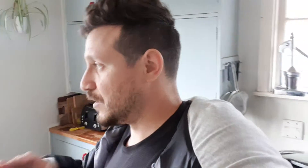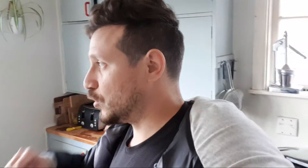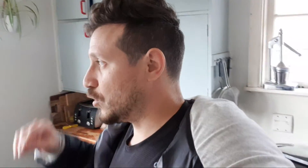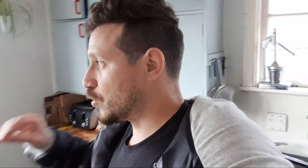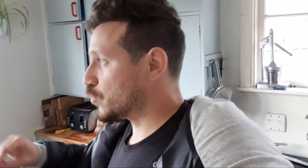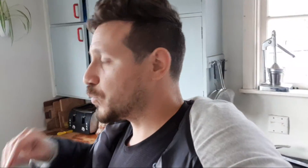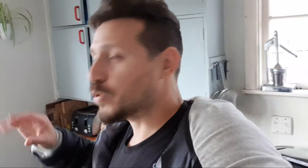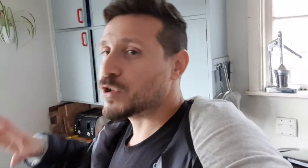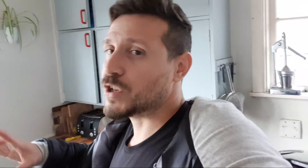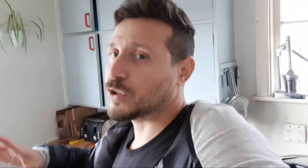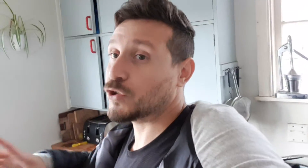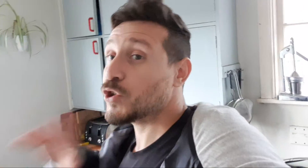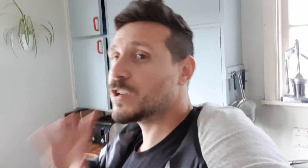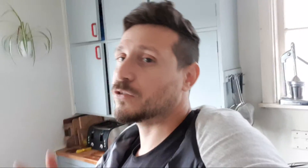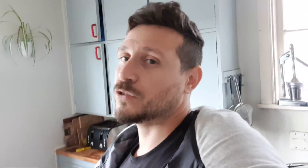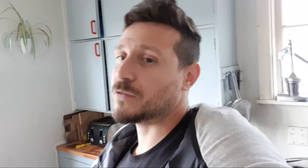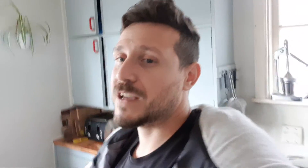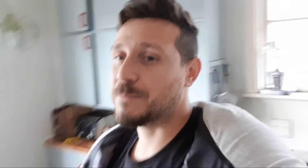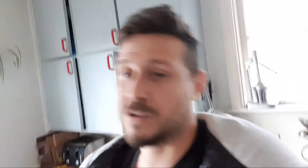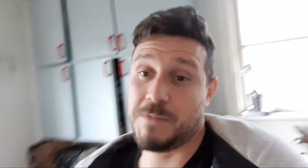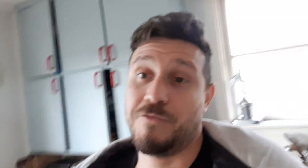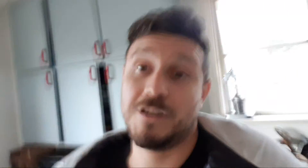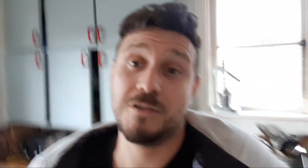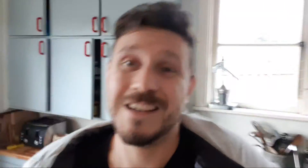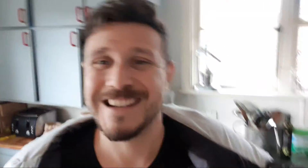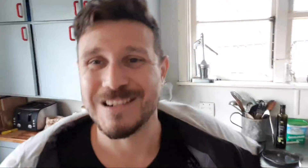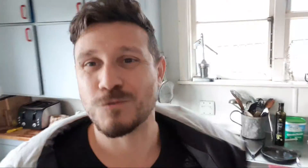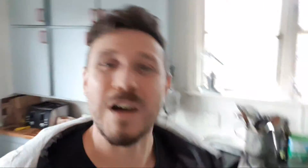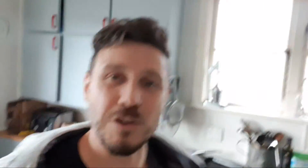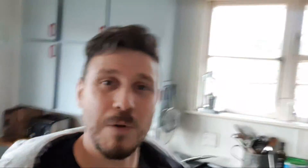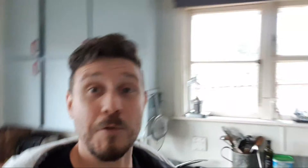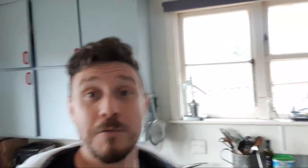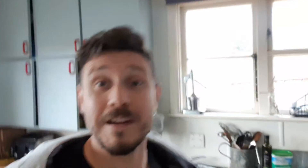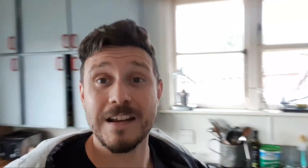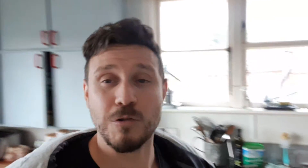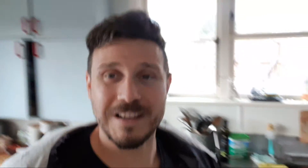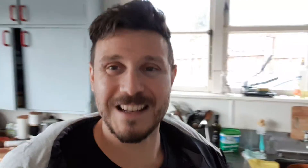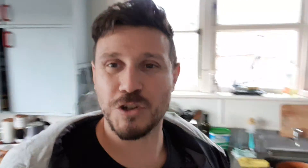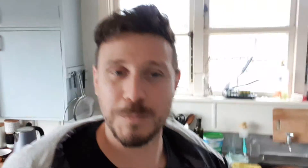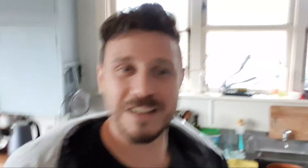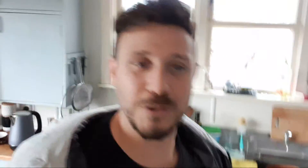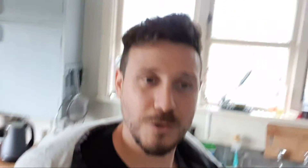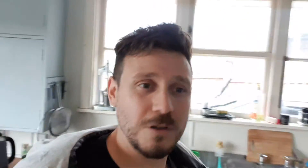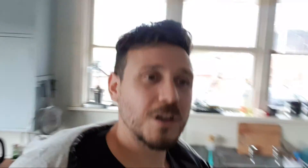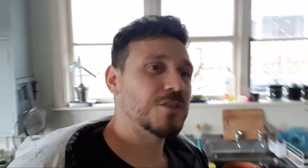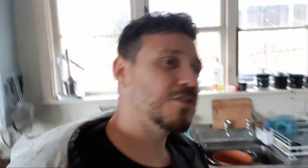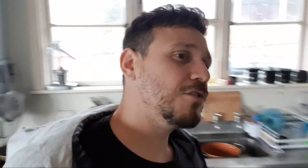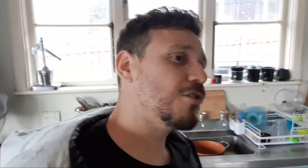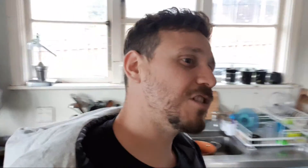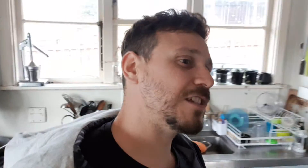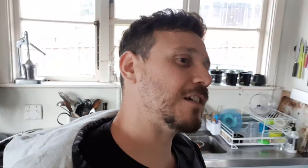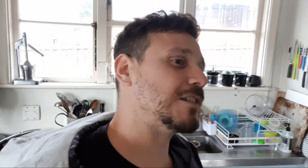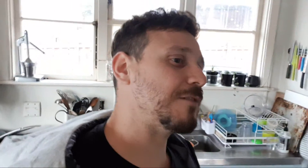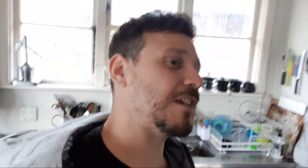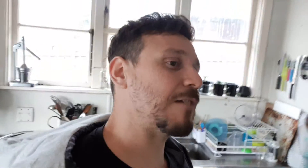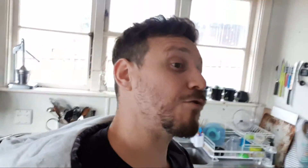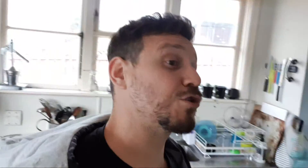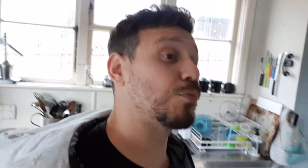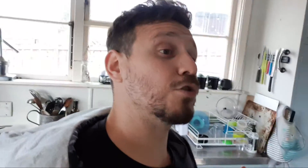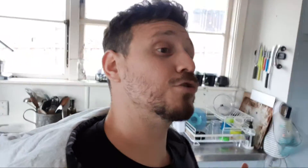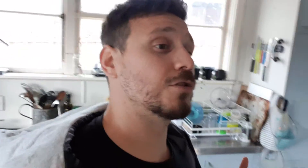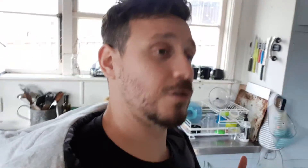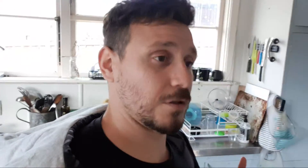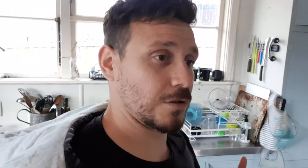eso está haciendo esto de los grupos y todo. No dijo todavía, porque me fui, cuándo va a volver o a ser normal todo. You know, she said something